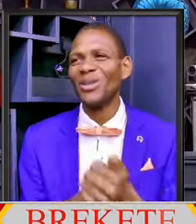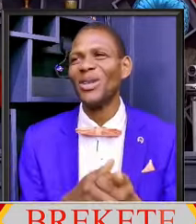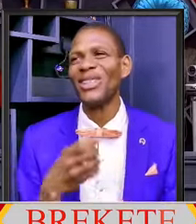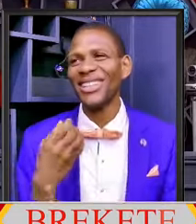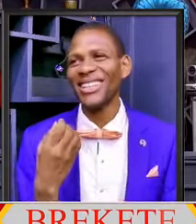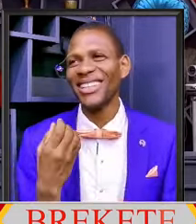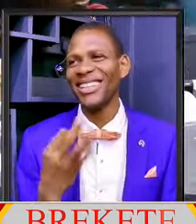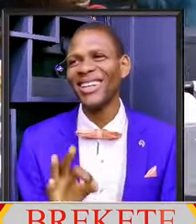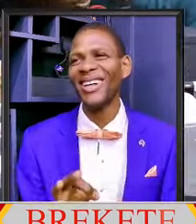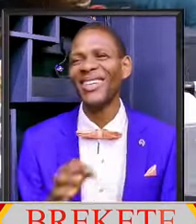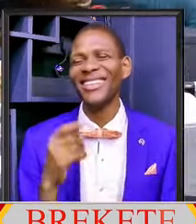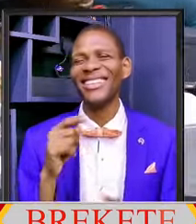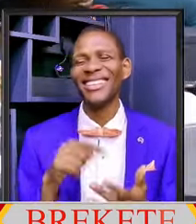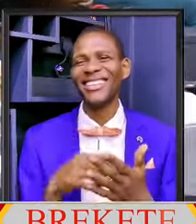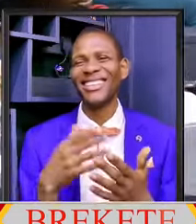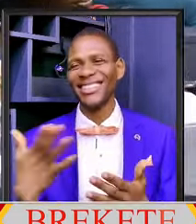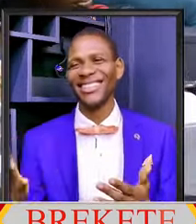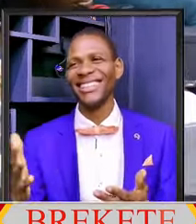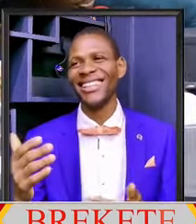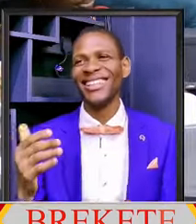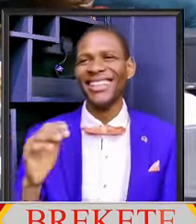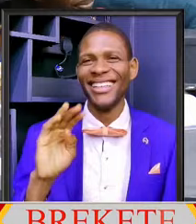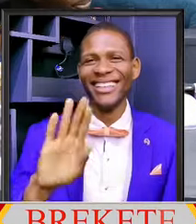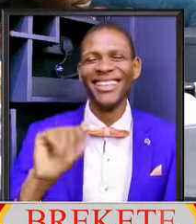break. This thing bag.